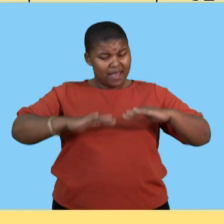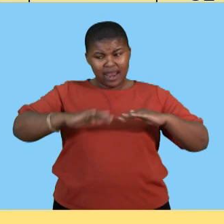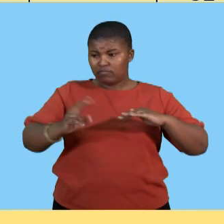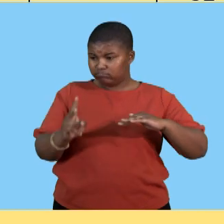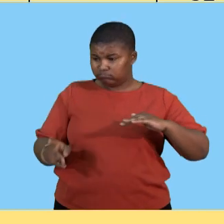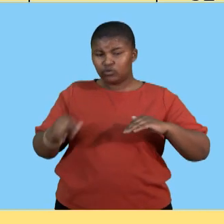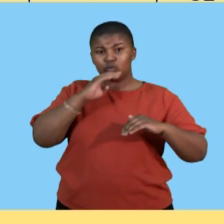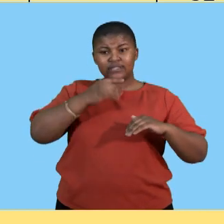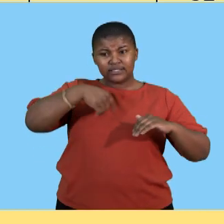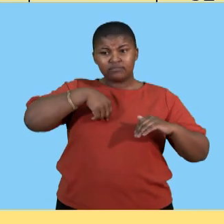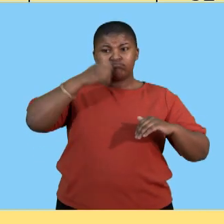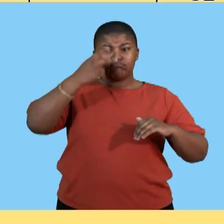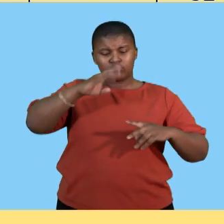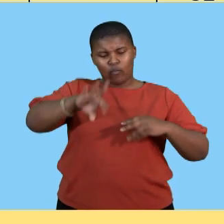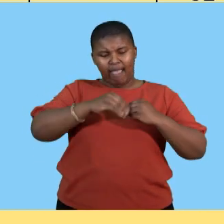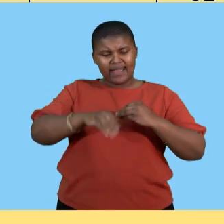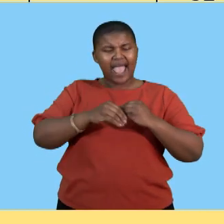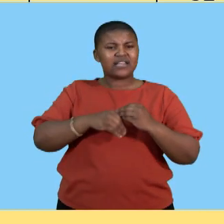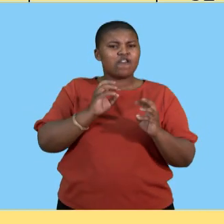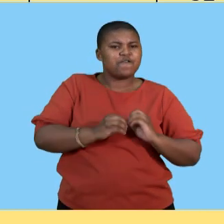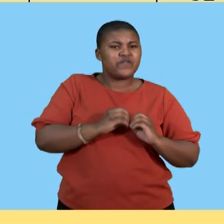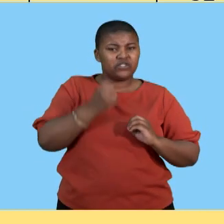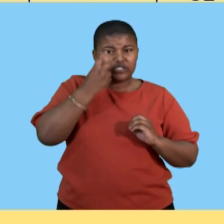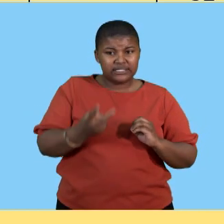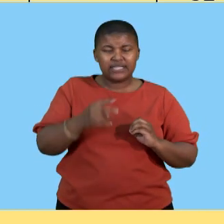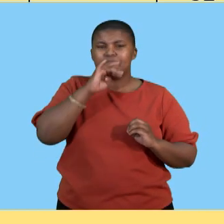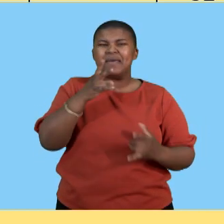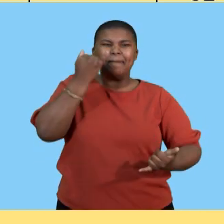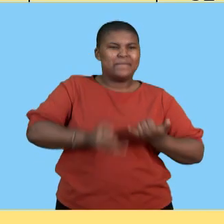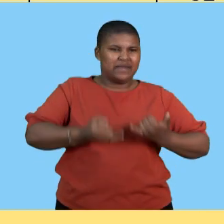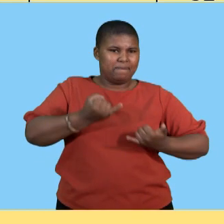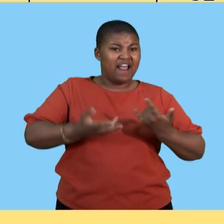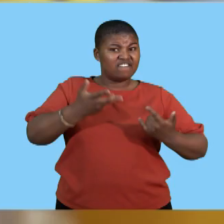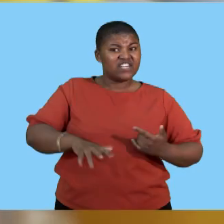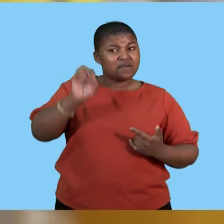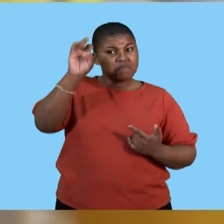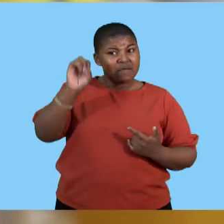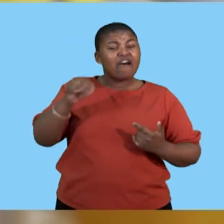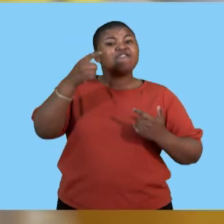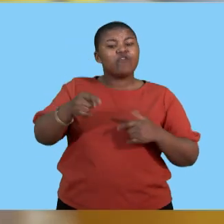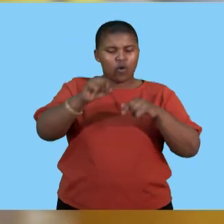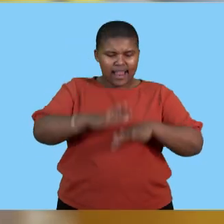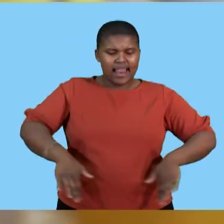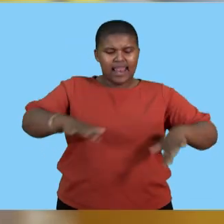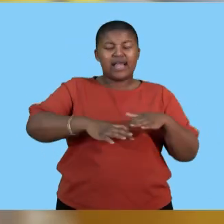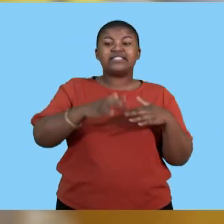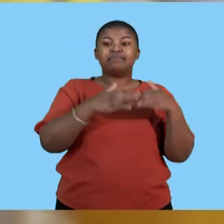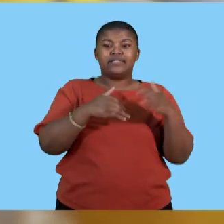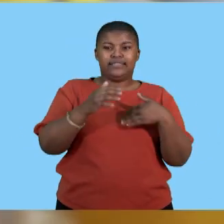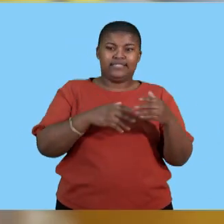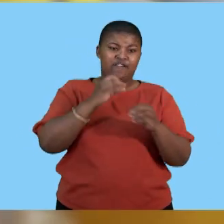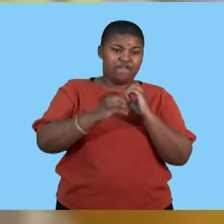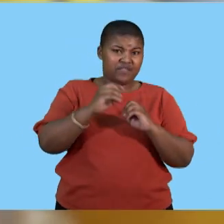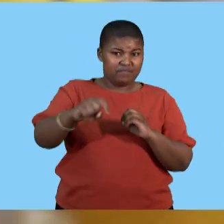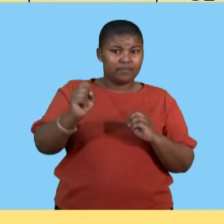we add these repairs that were incorrectly recorded to the land and buildings. Then we record them.